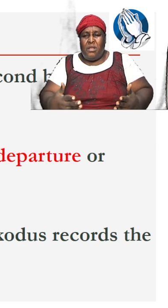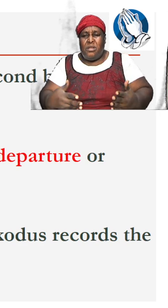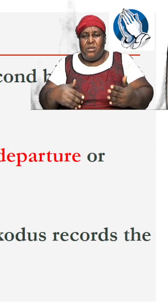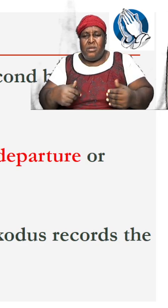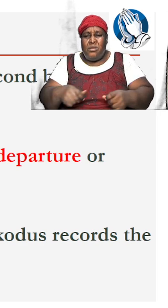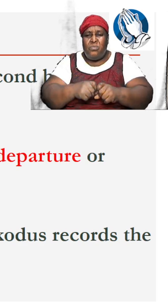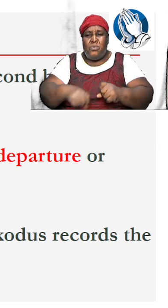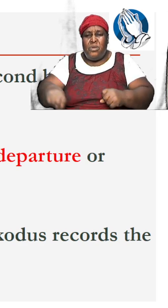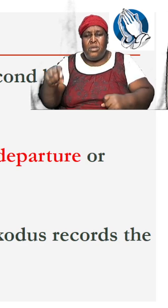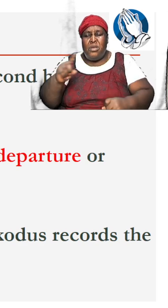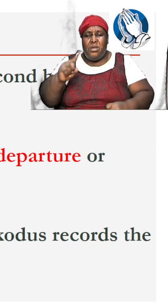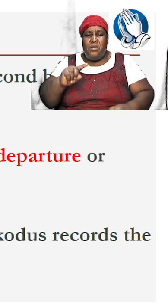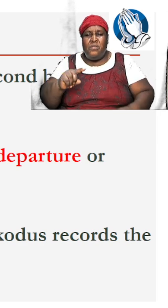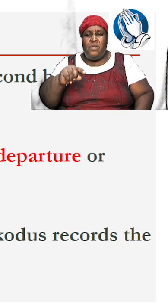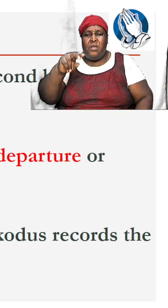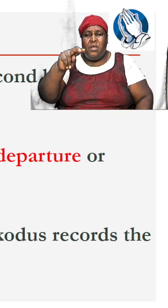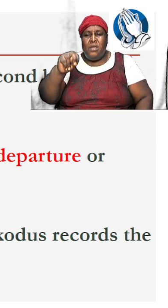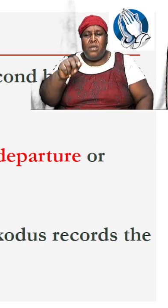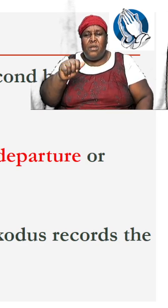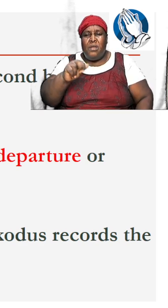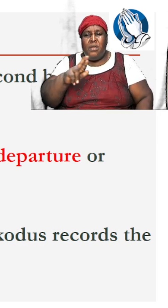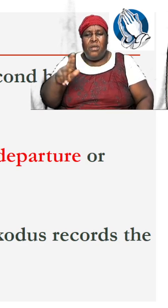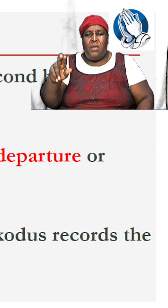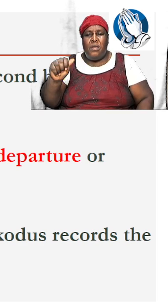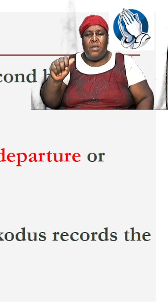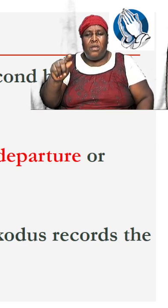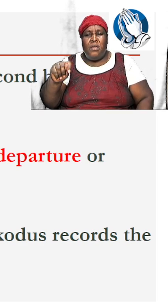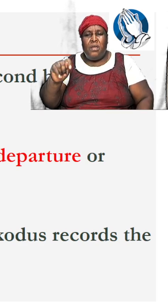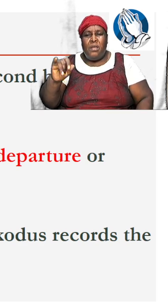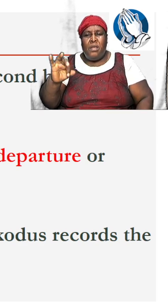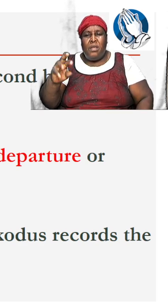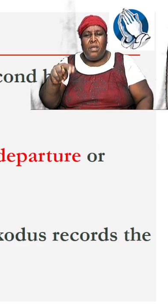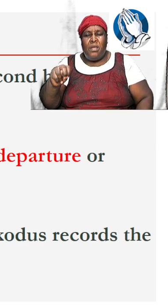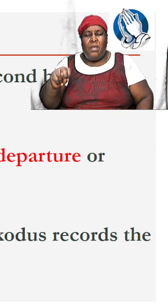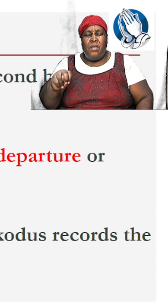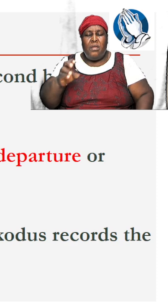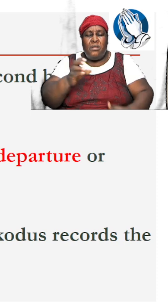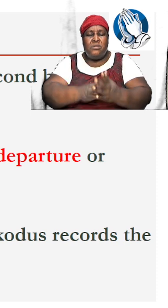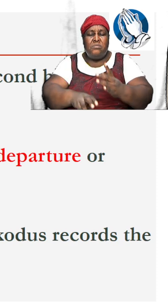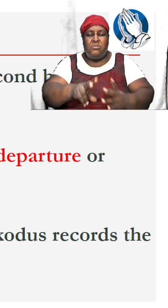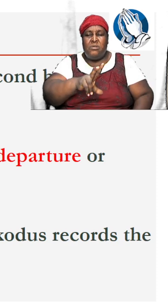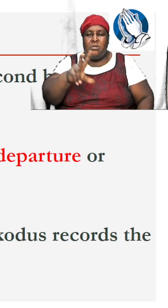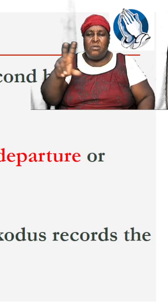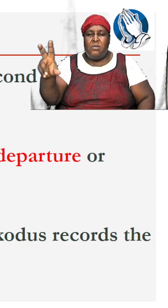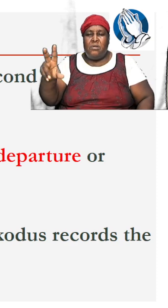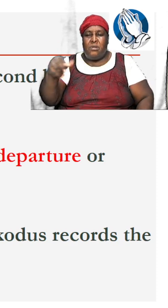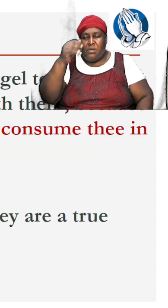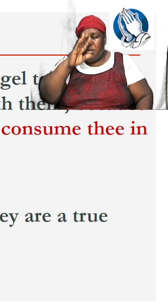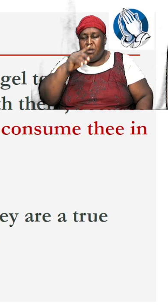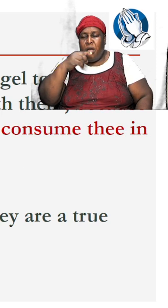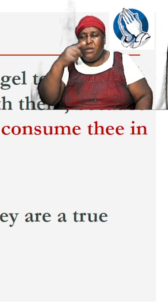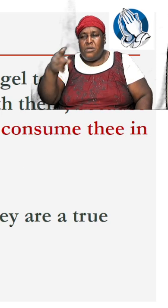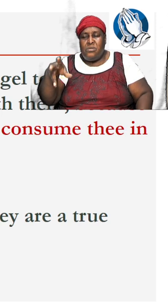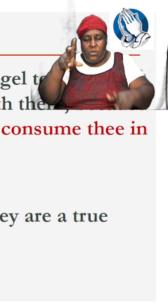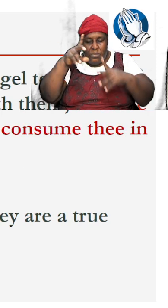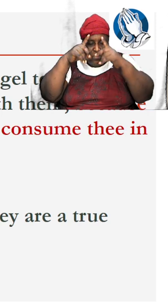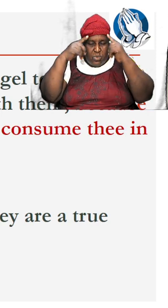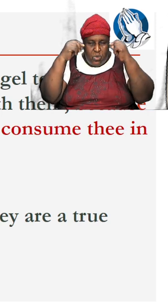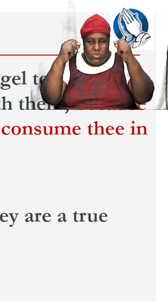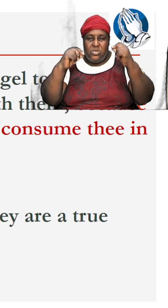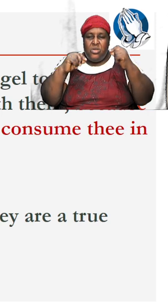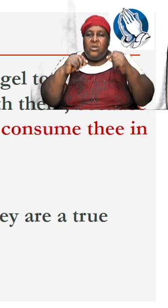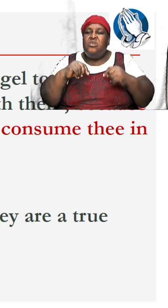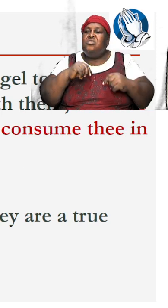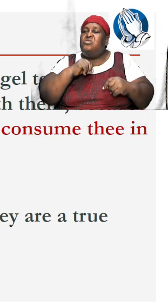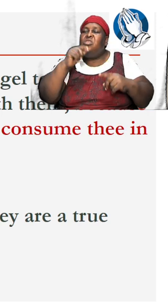read in chapter 33. So in chapter 33, God told Moses that he would not go